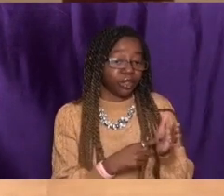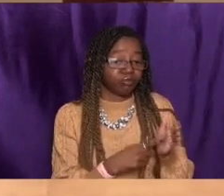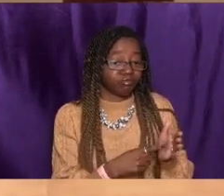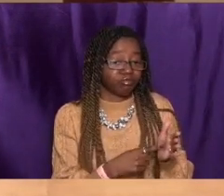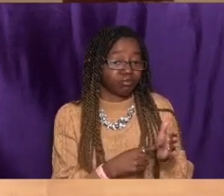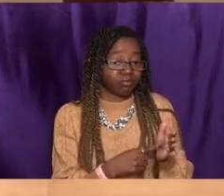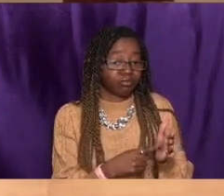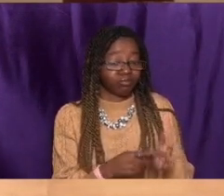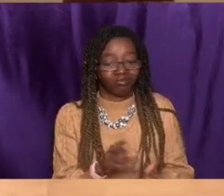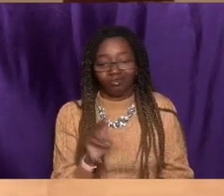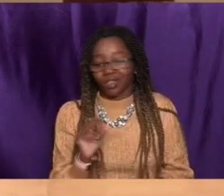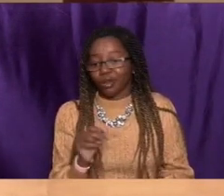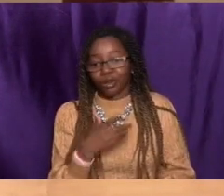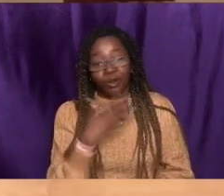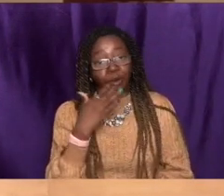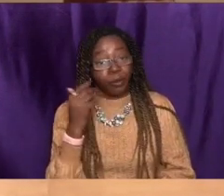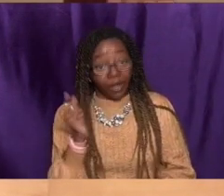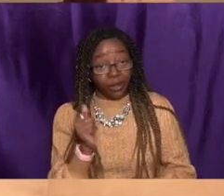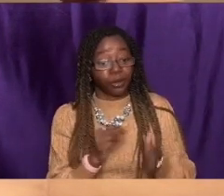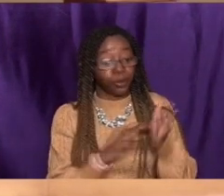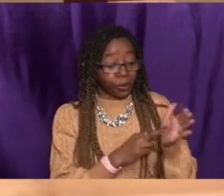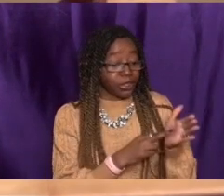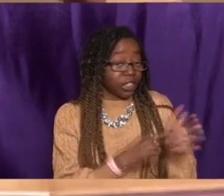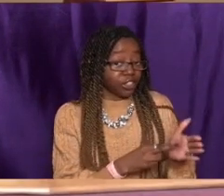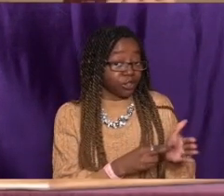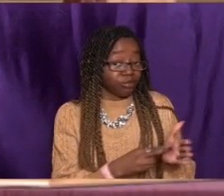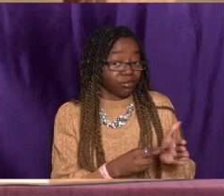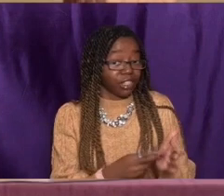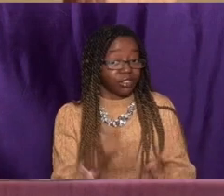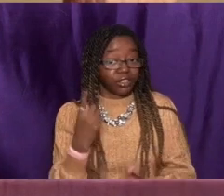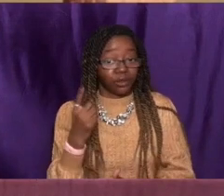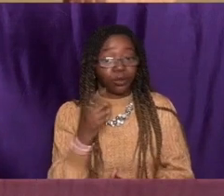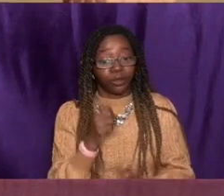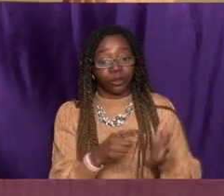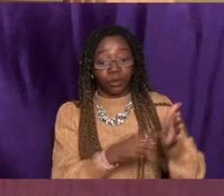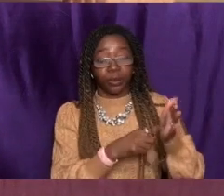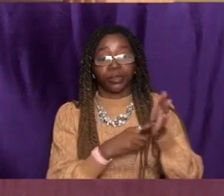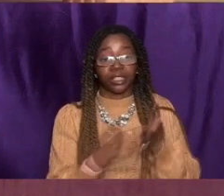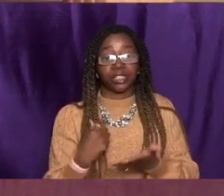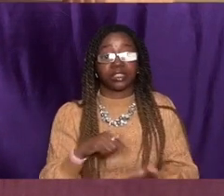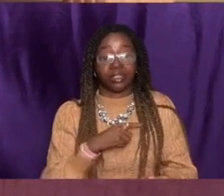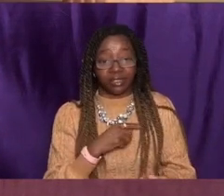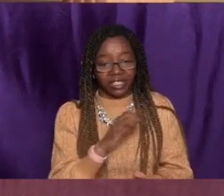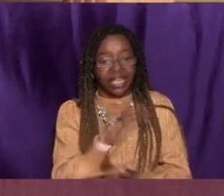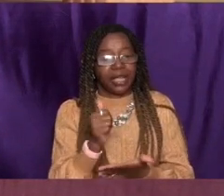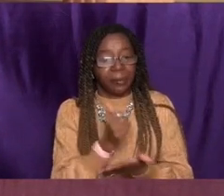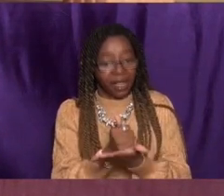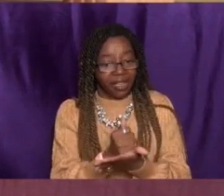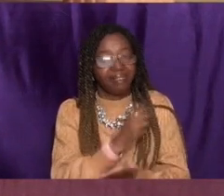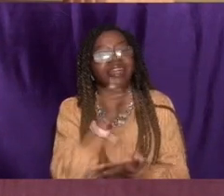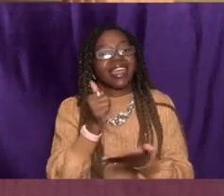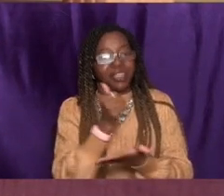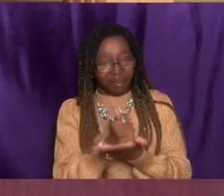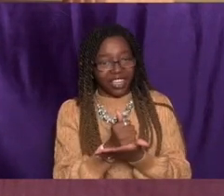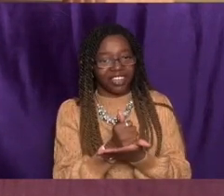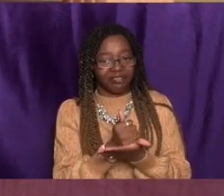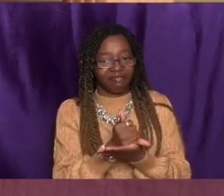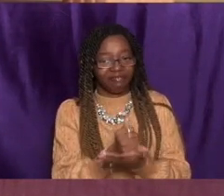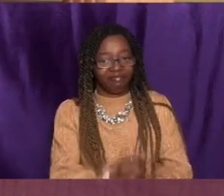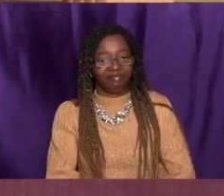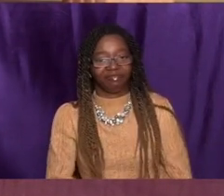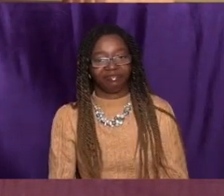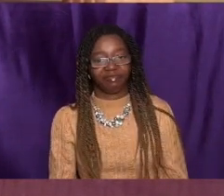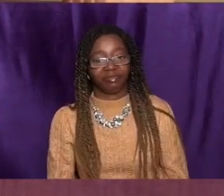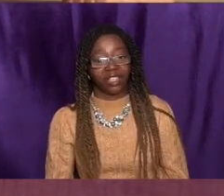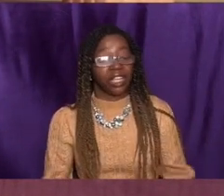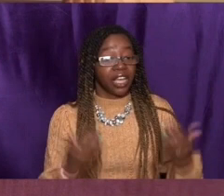But there is no greater representation than the one who represents us. Amen? Amen? Amen.